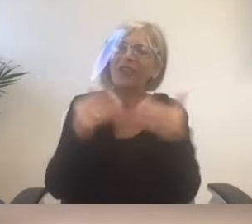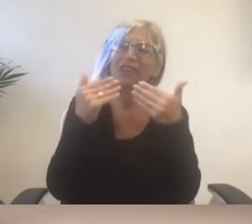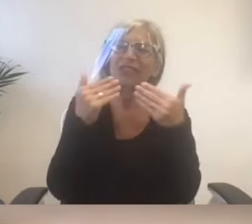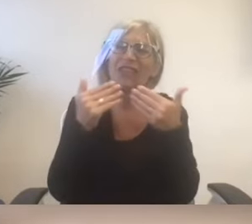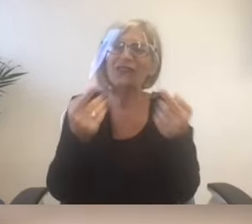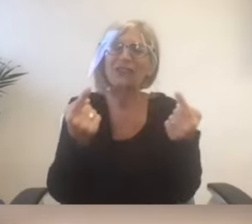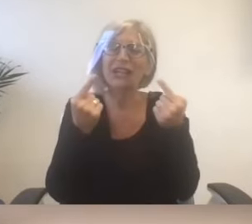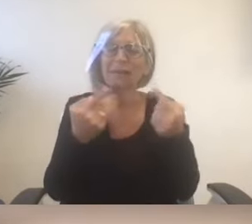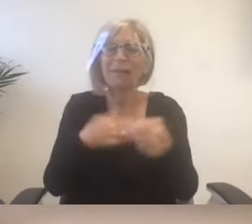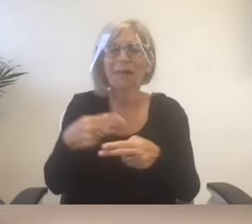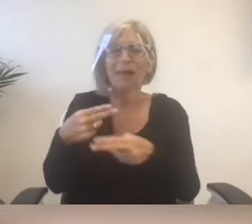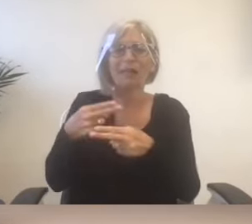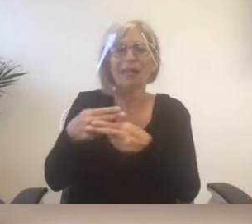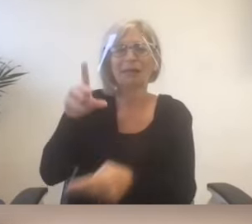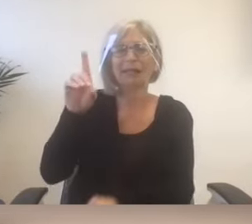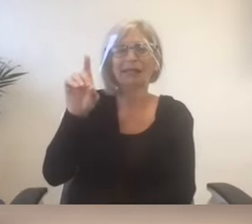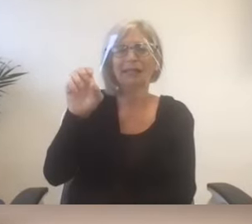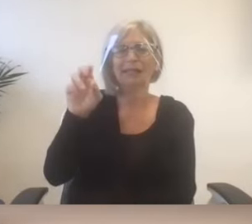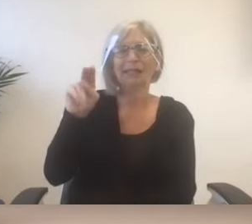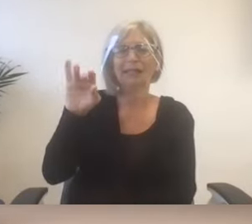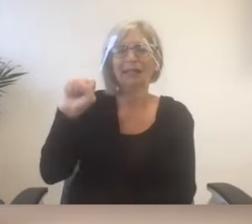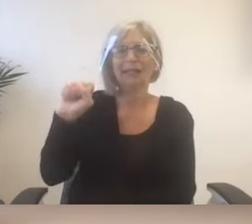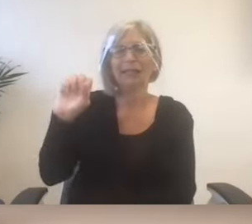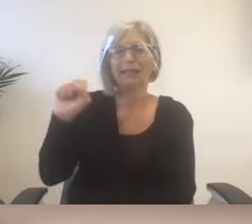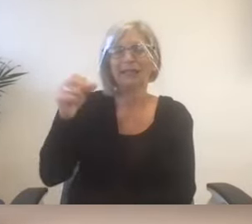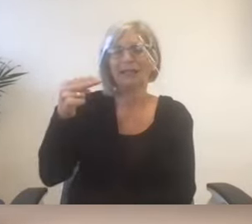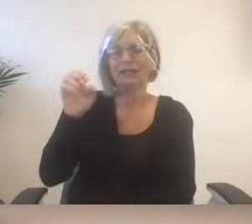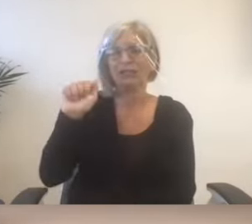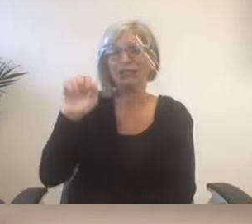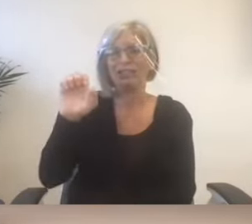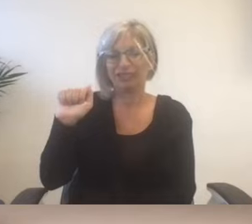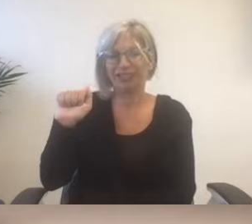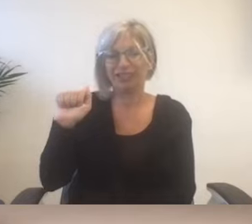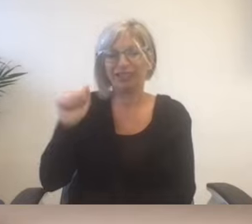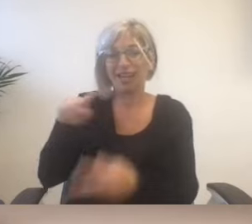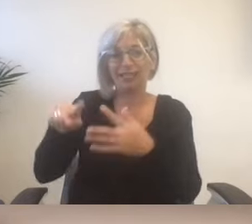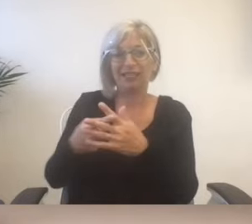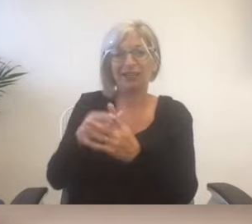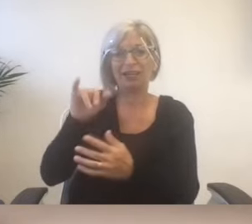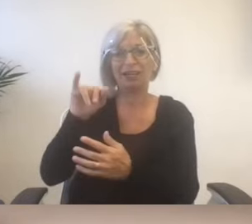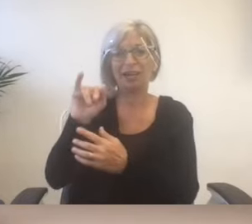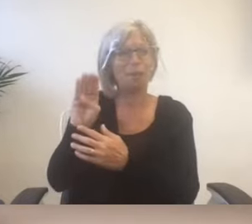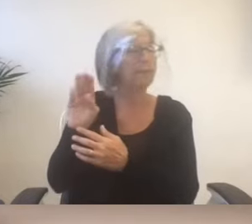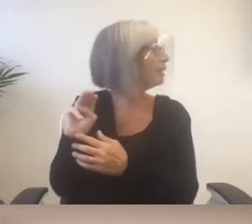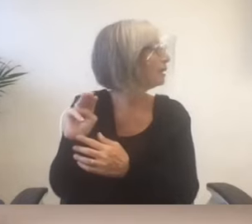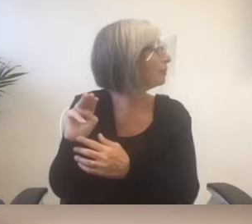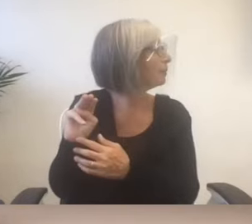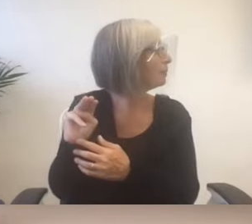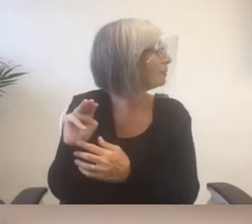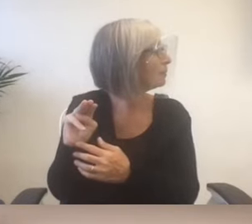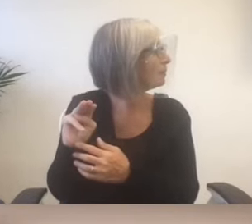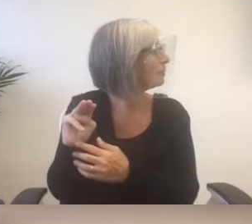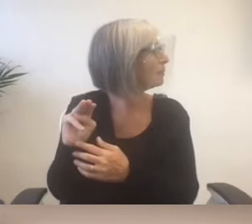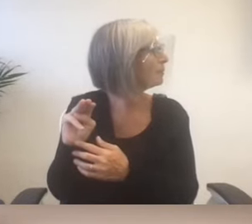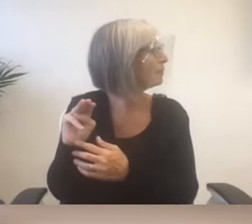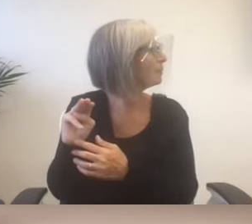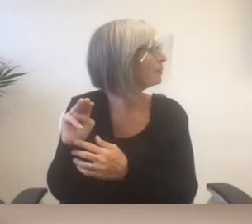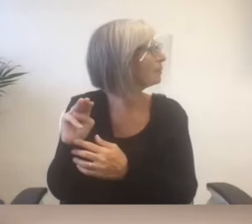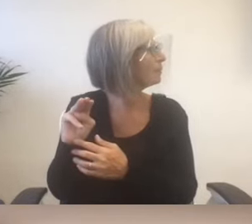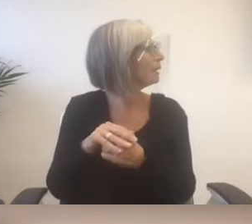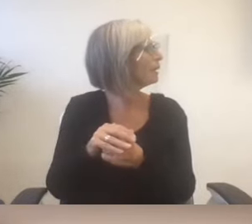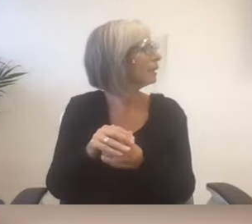Thank you for being here. My name is Shea, as Todd mentioned. I did start at IBM. Actually, most of my career I spent up at IBM Research and did take a year over at